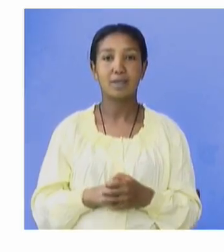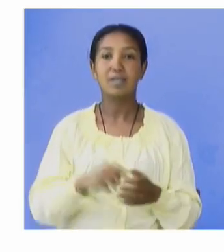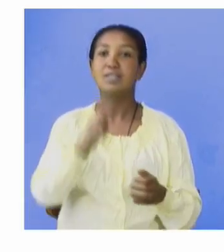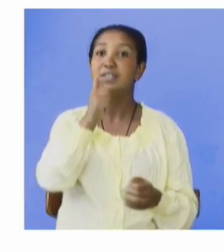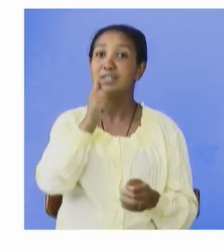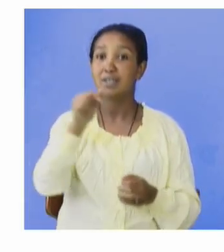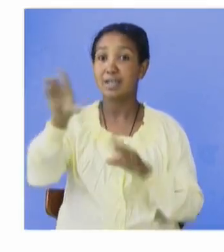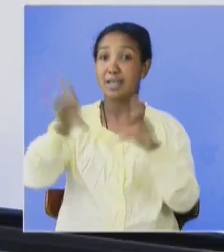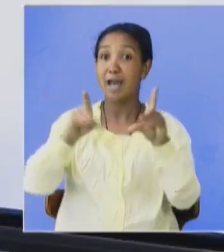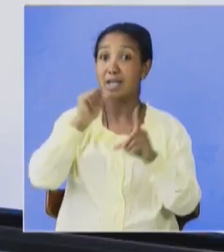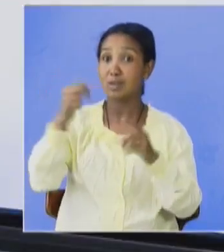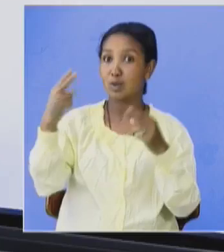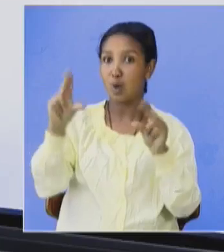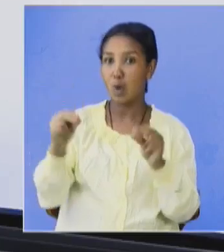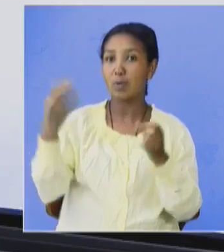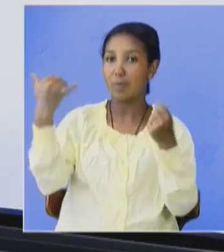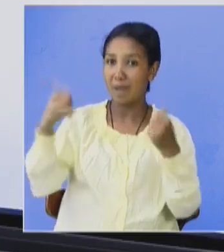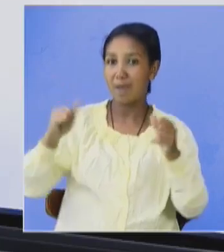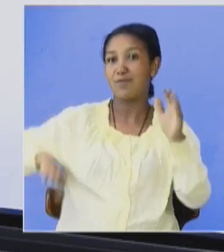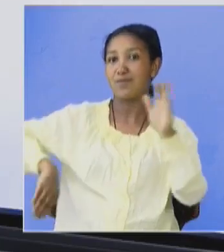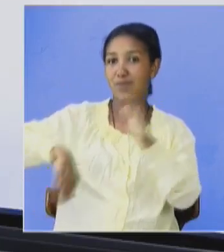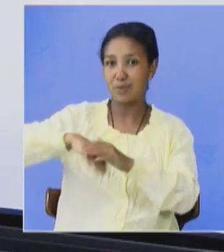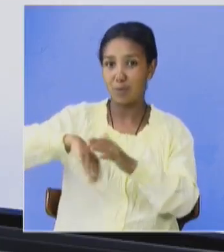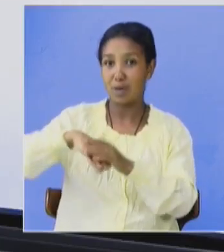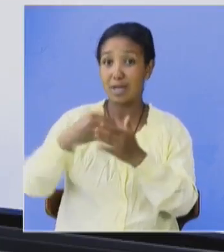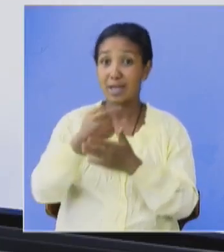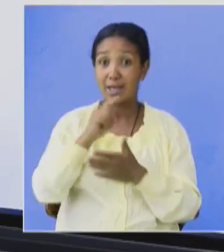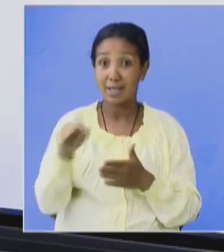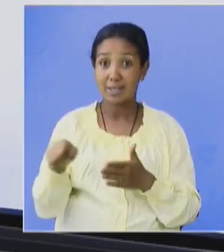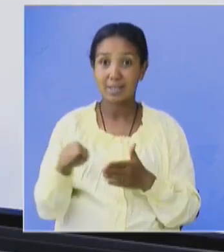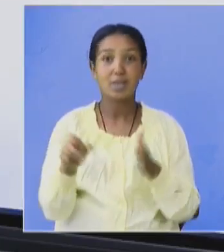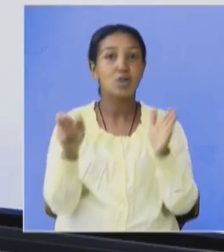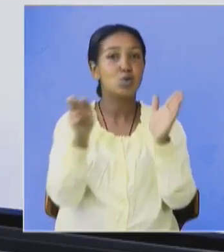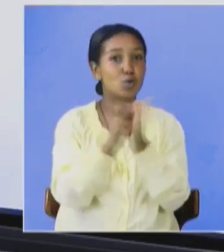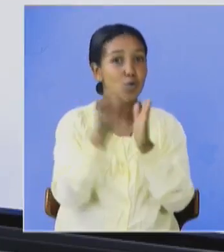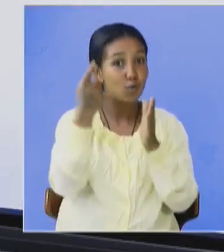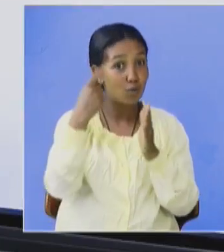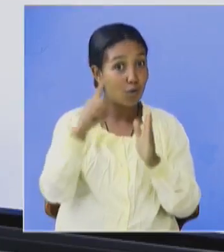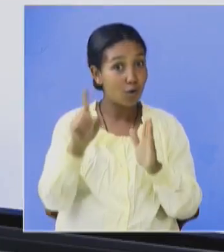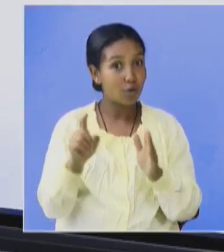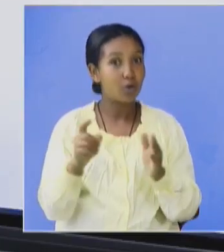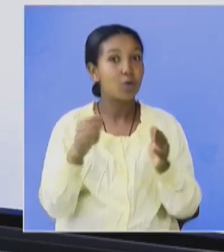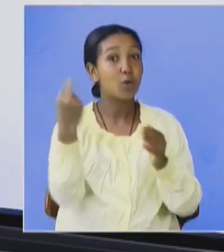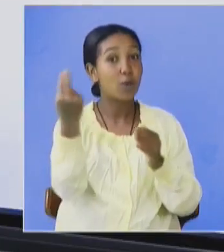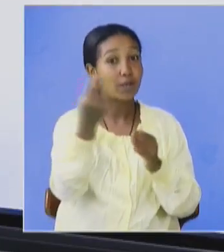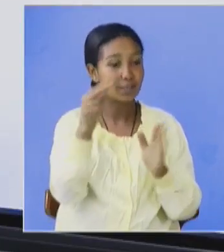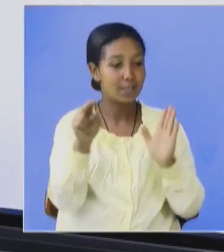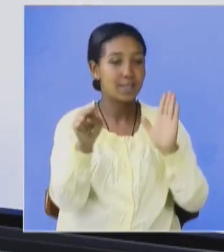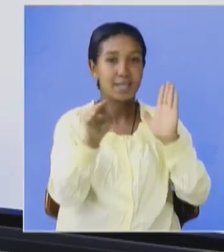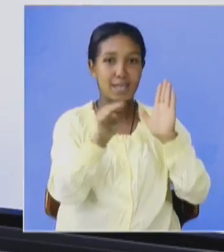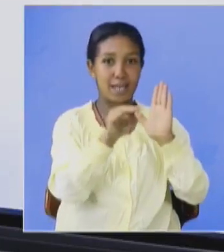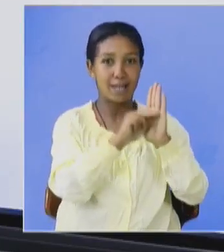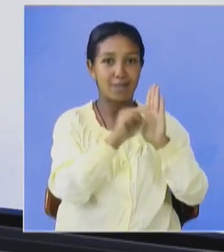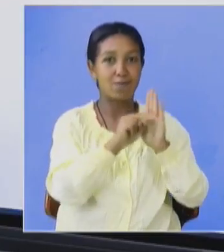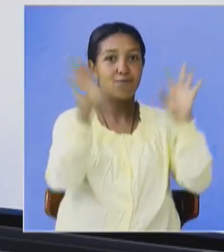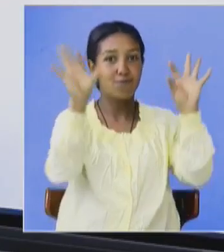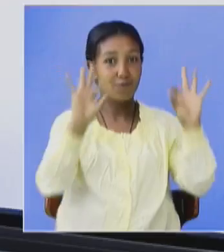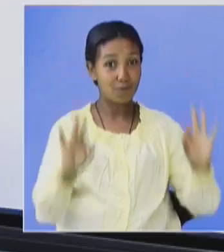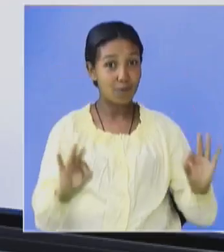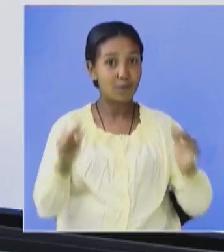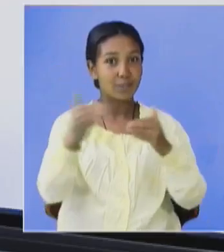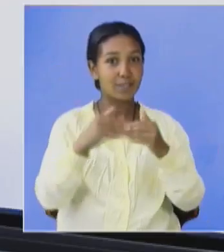She does not play football. Here is a rule for when we are using negative form of